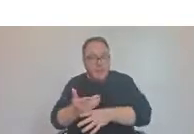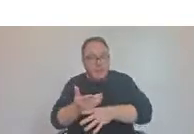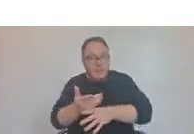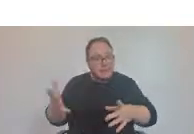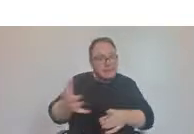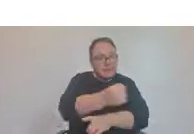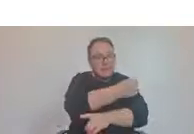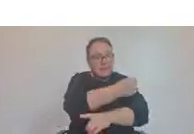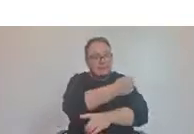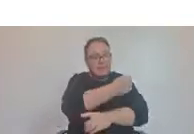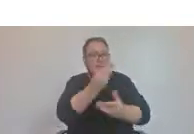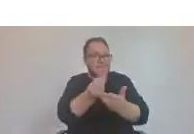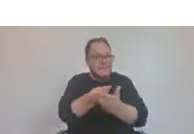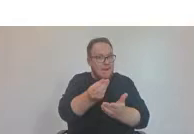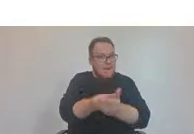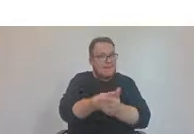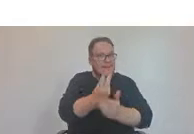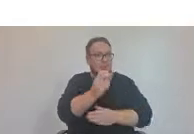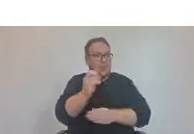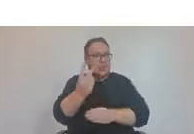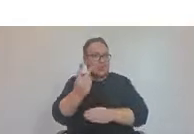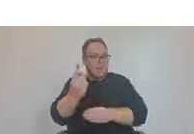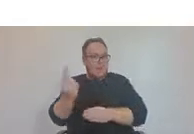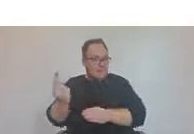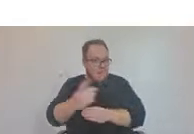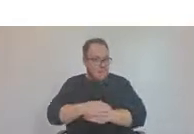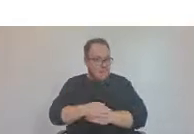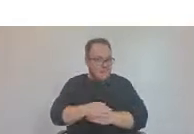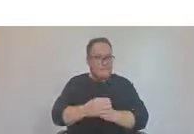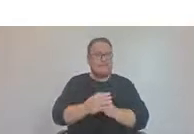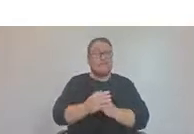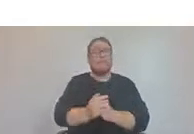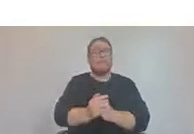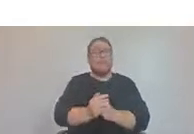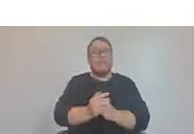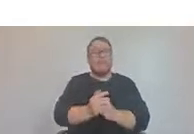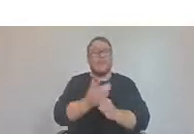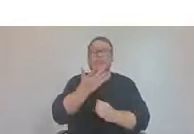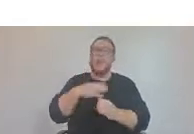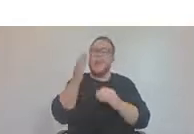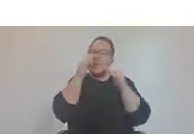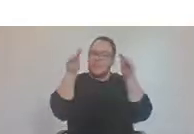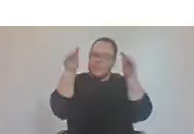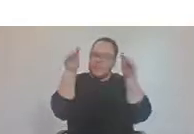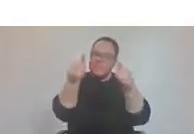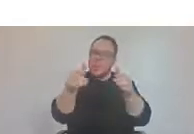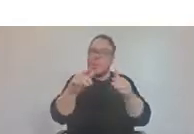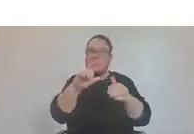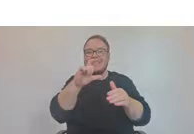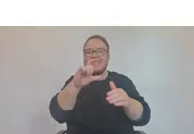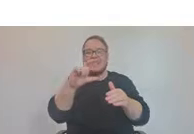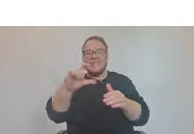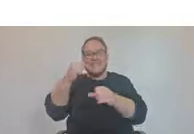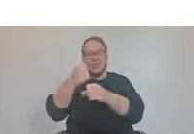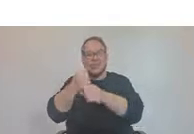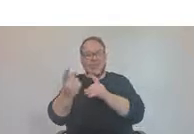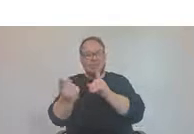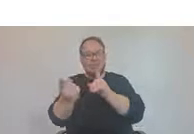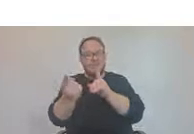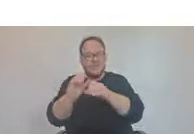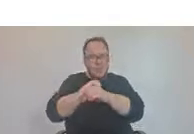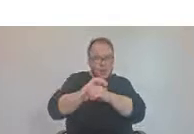for 2021. And we'd also like to have a focus on the CCG's response to